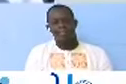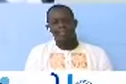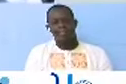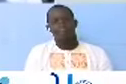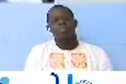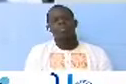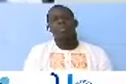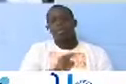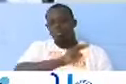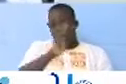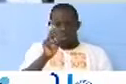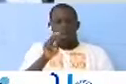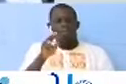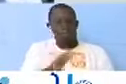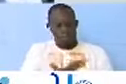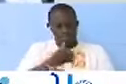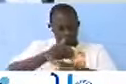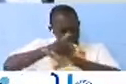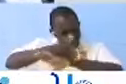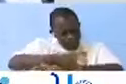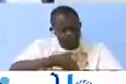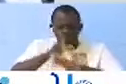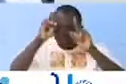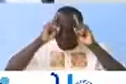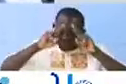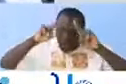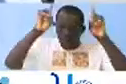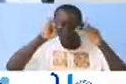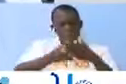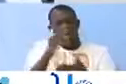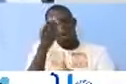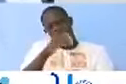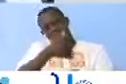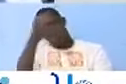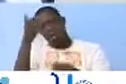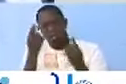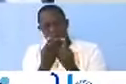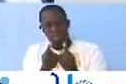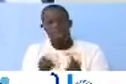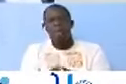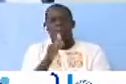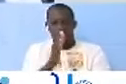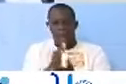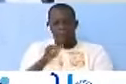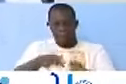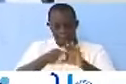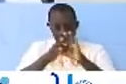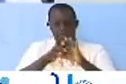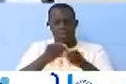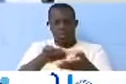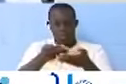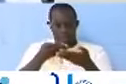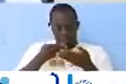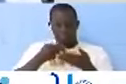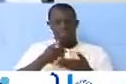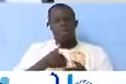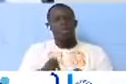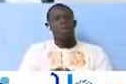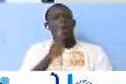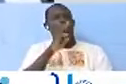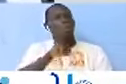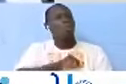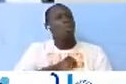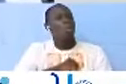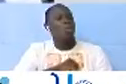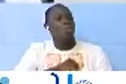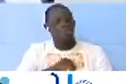No, they slaughtered it, whether it was a bull or what or whatsoever, but they brought the meat to me. But did it belong to Yaya Jammeh? Yaya Jammeh la tam.